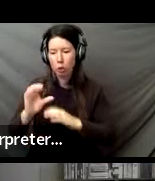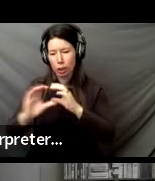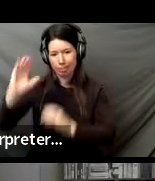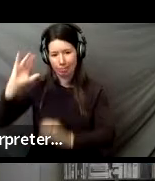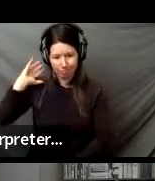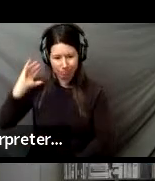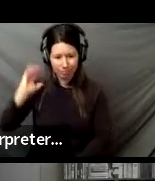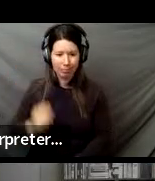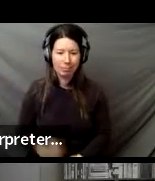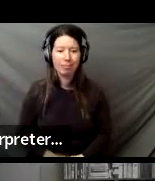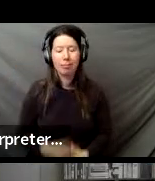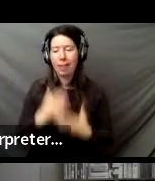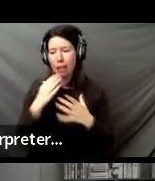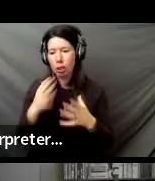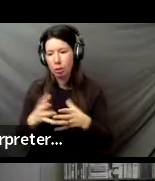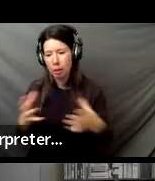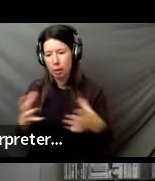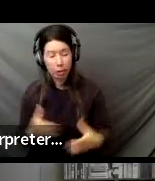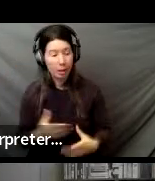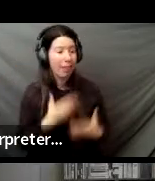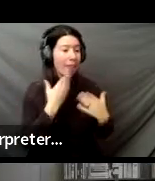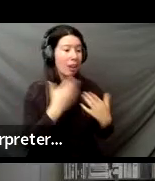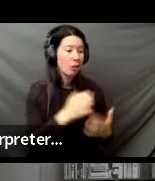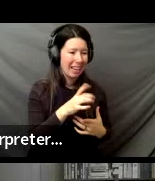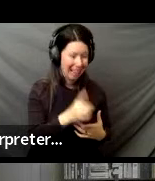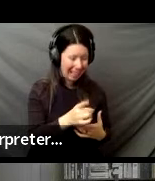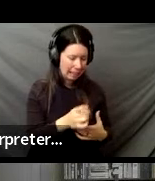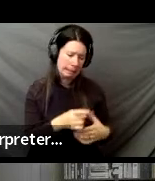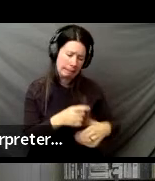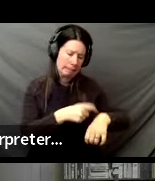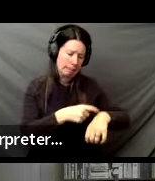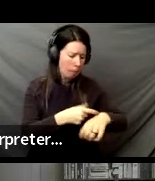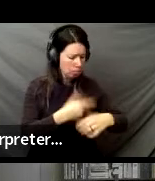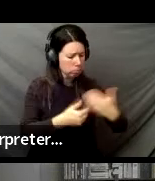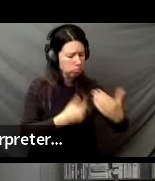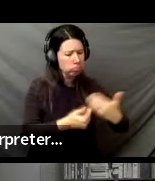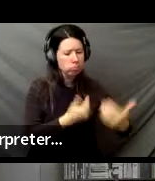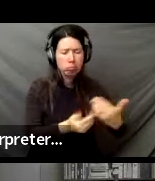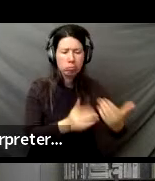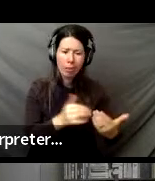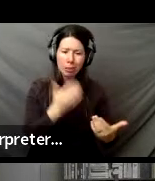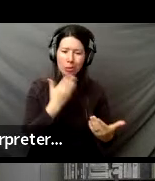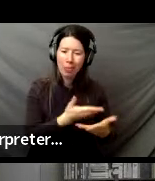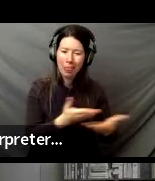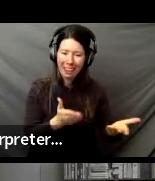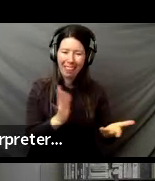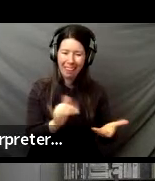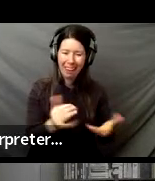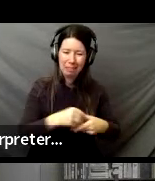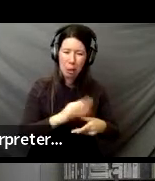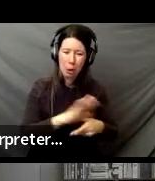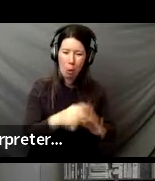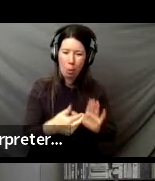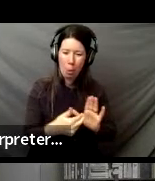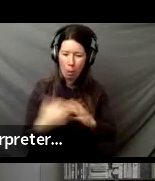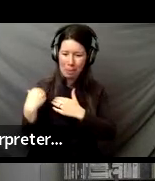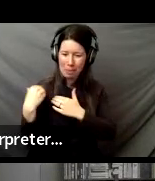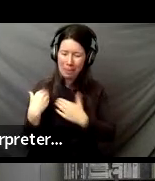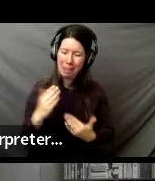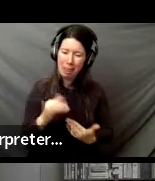Thanks, Ed. I think keeping us on track and moving us forward isn't a bad thing. I think that's part of your role. So I think that's